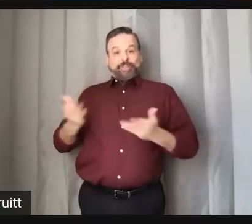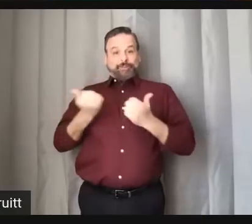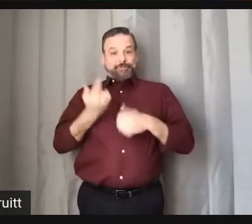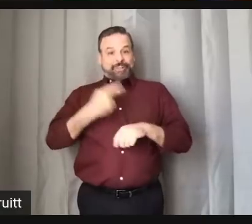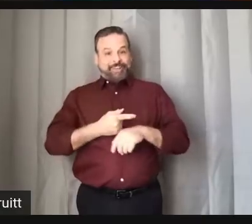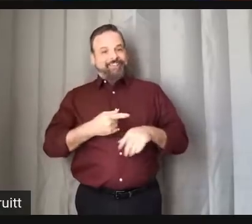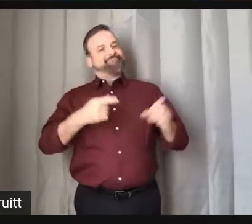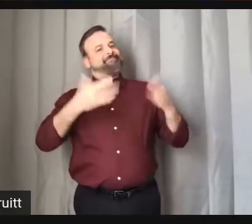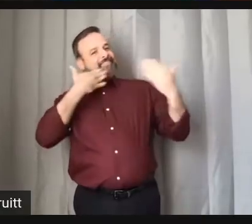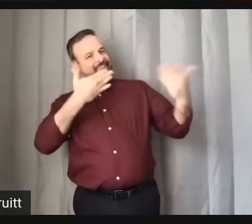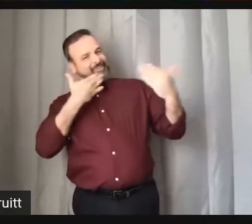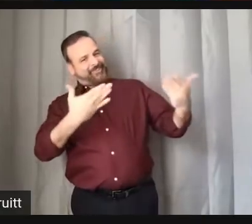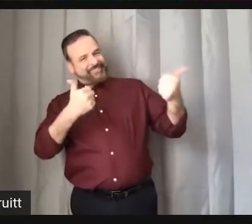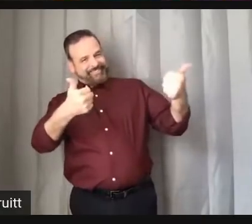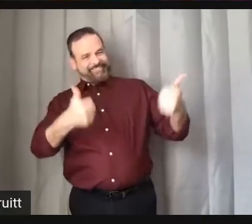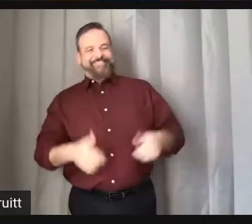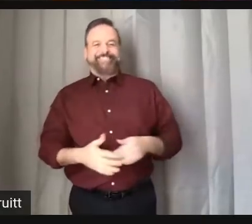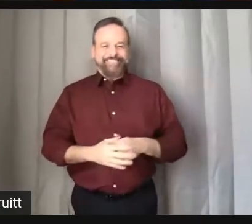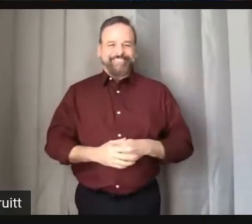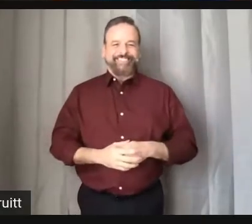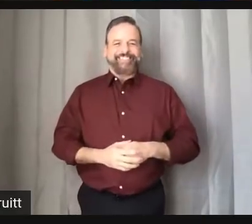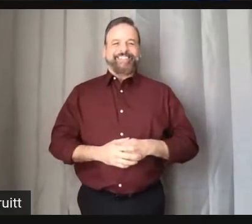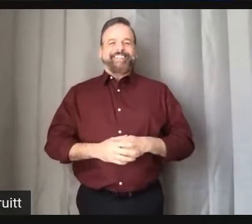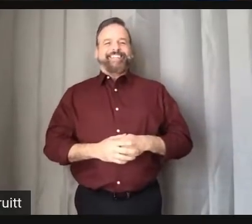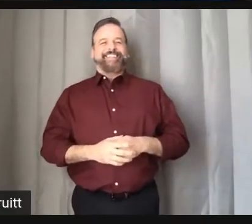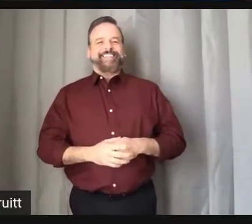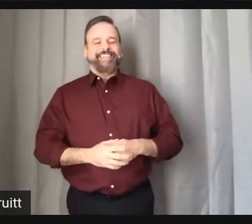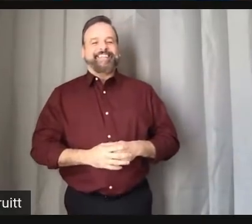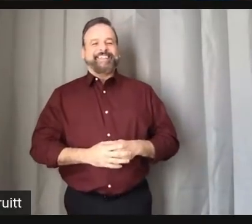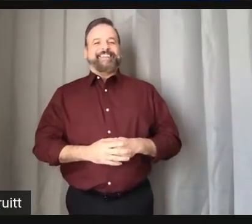Thank you so much, Brian.